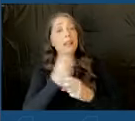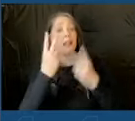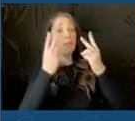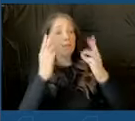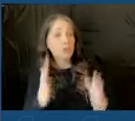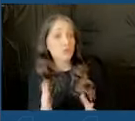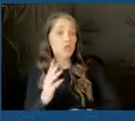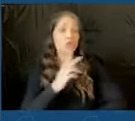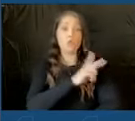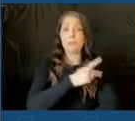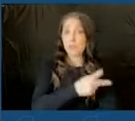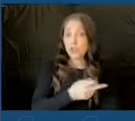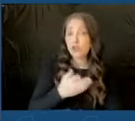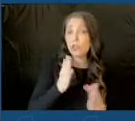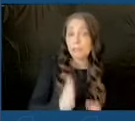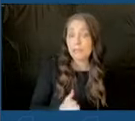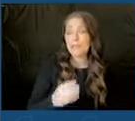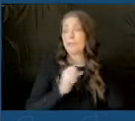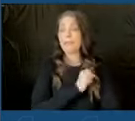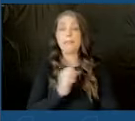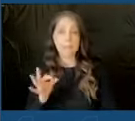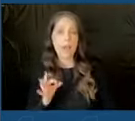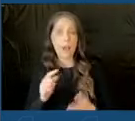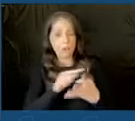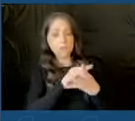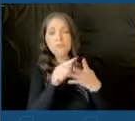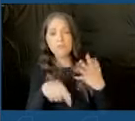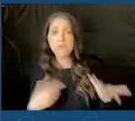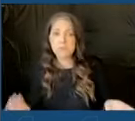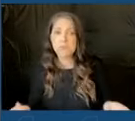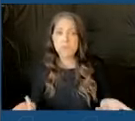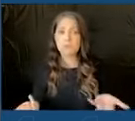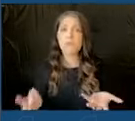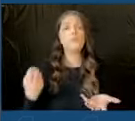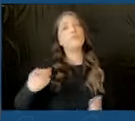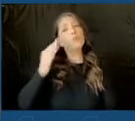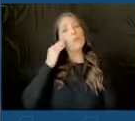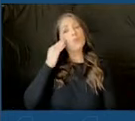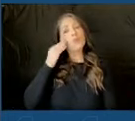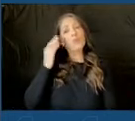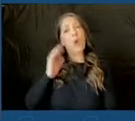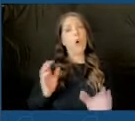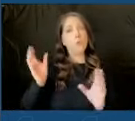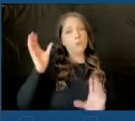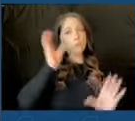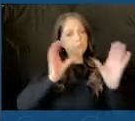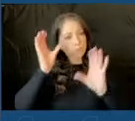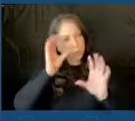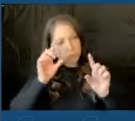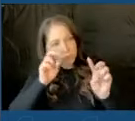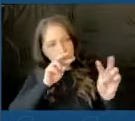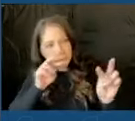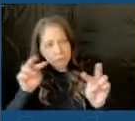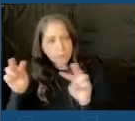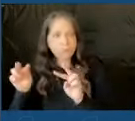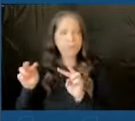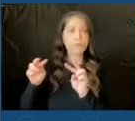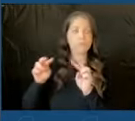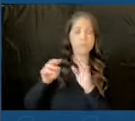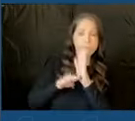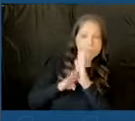staff. As you know, during these surges that we've seen, we've had very many staff out due to